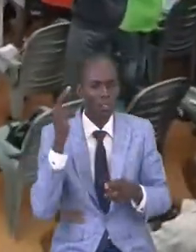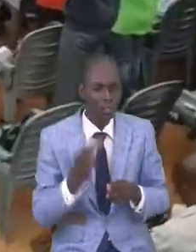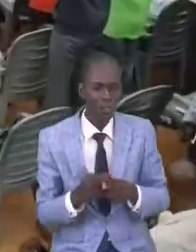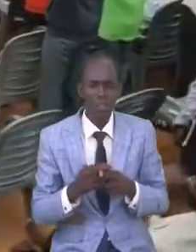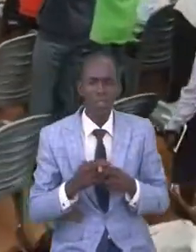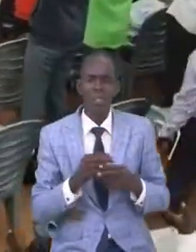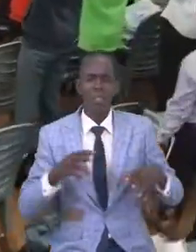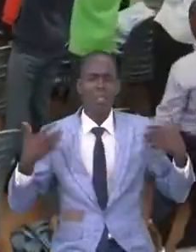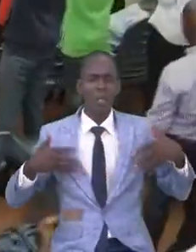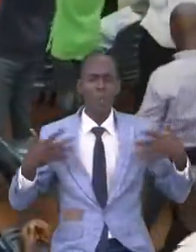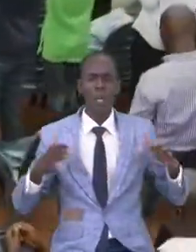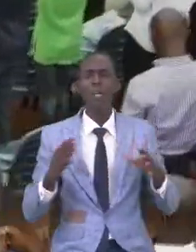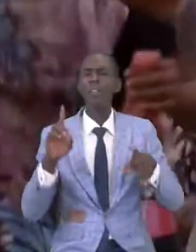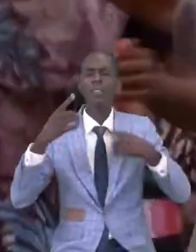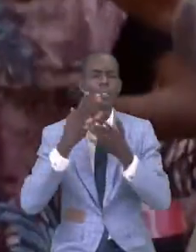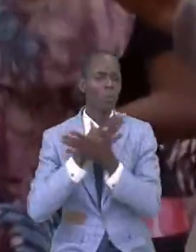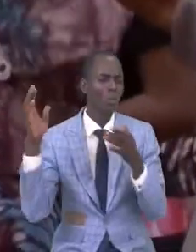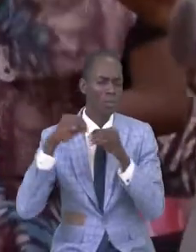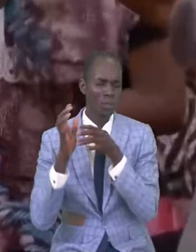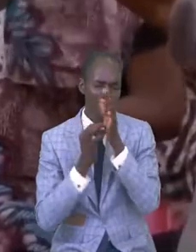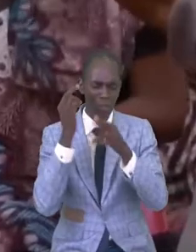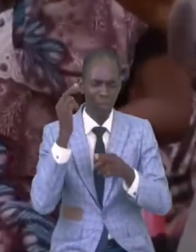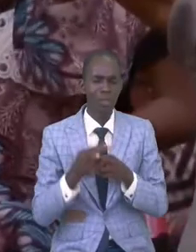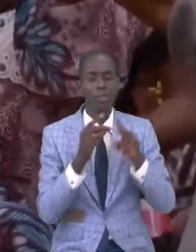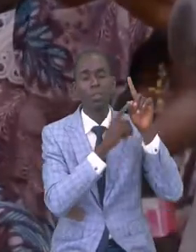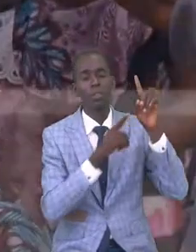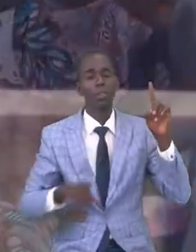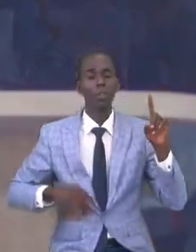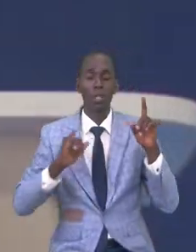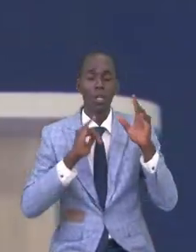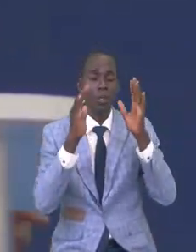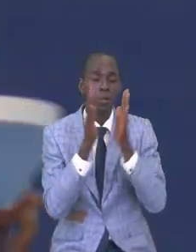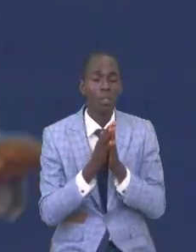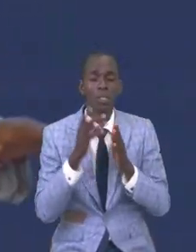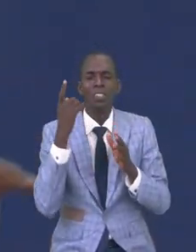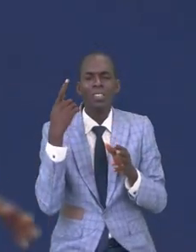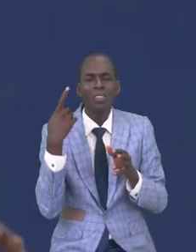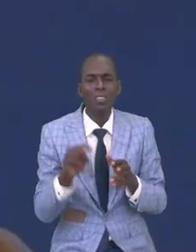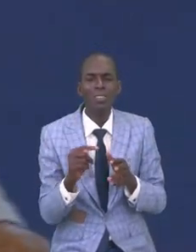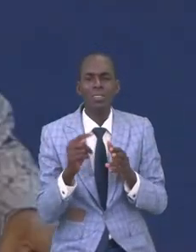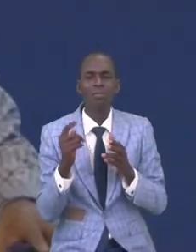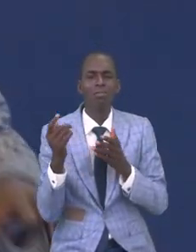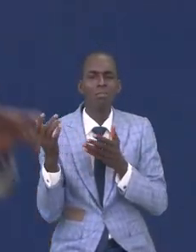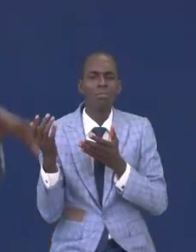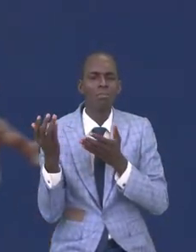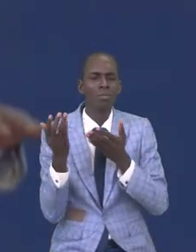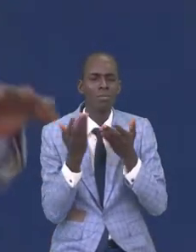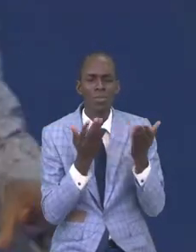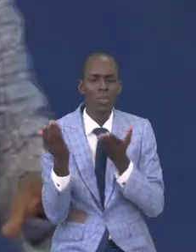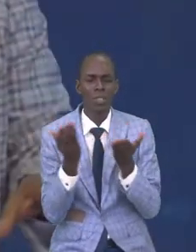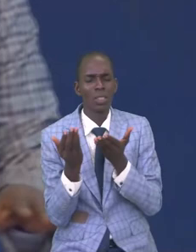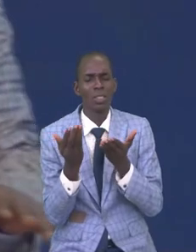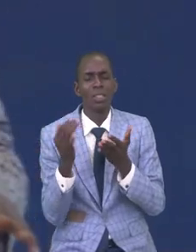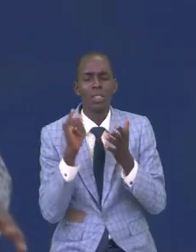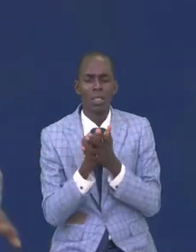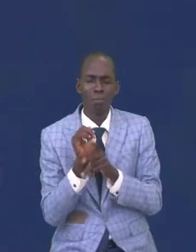Shallowness gone. Lord, I pray the servanthood that keeps people